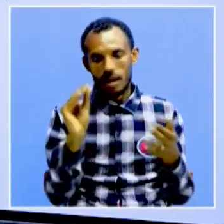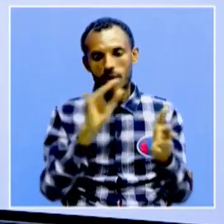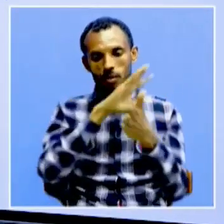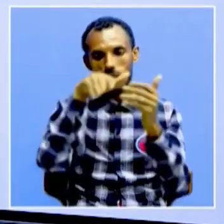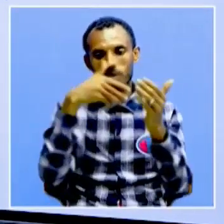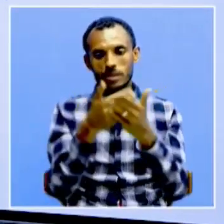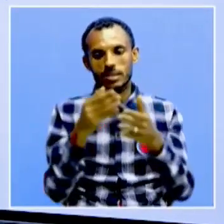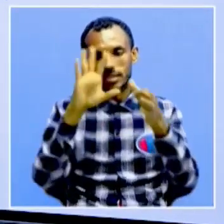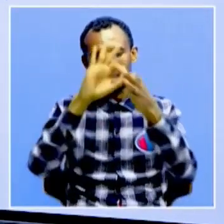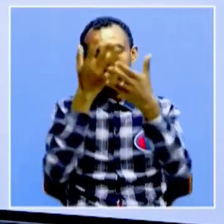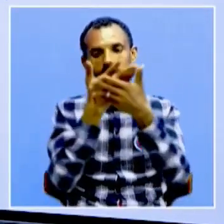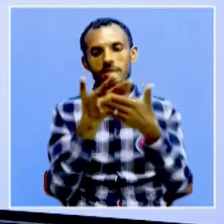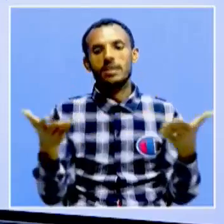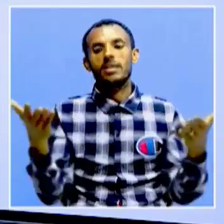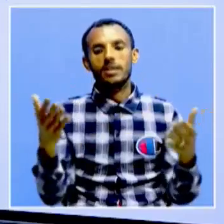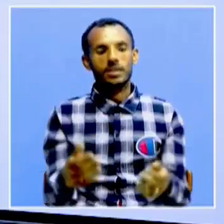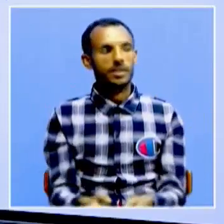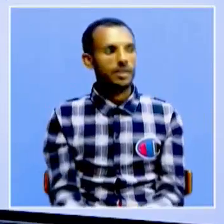conclusion. Okay?